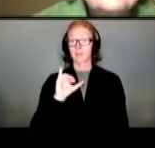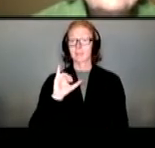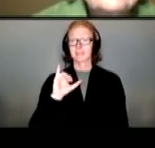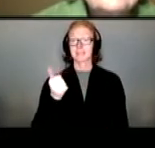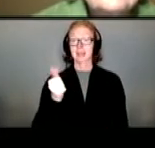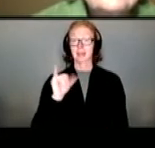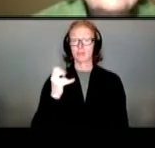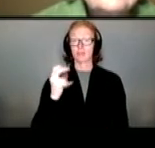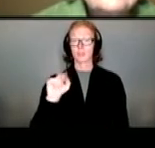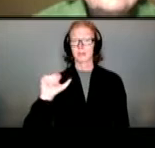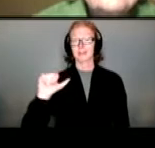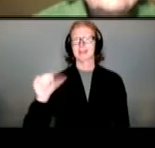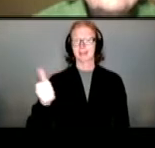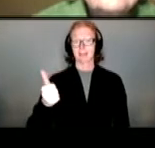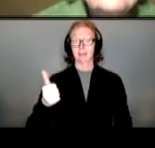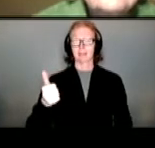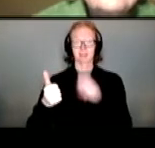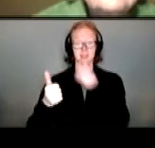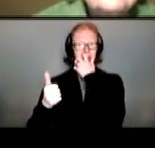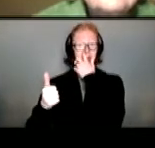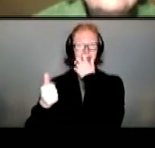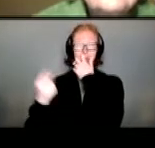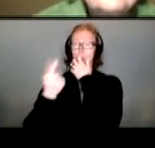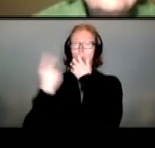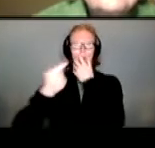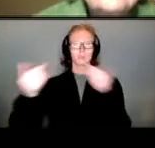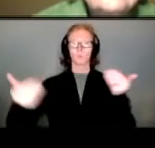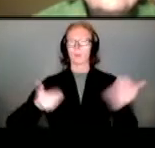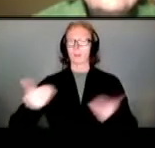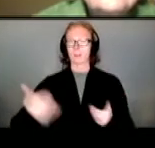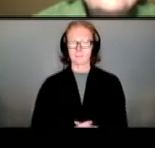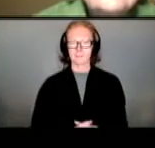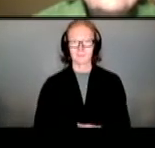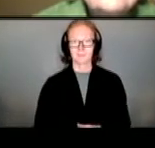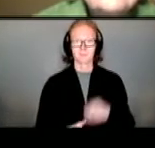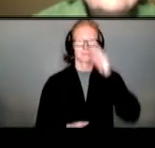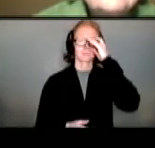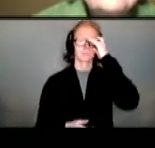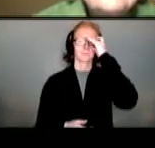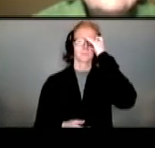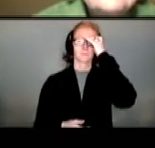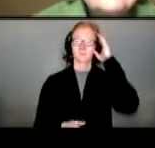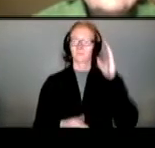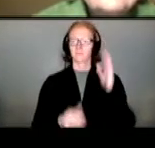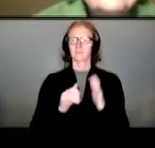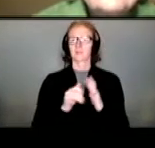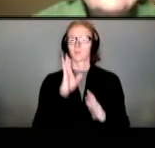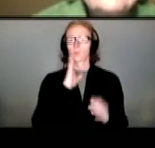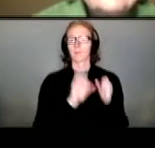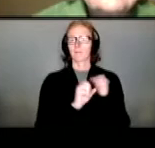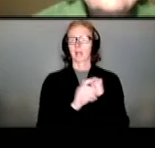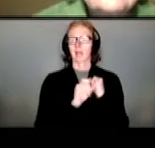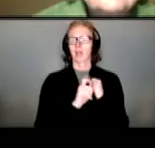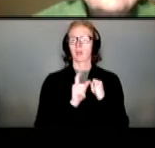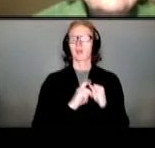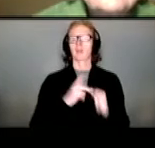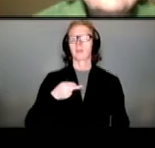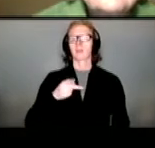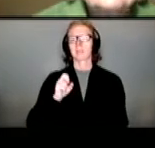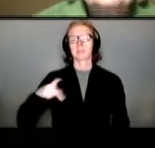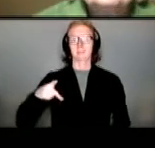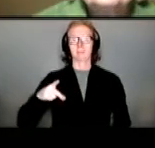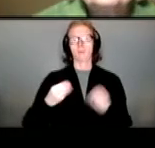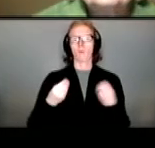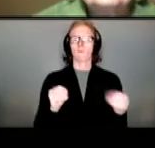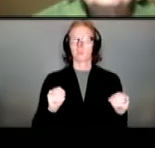of January, you'd be welcome, and we would have flyers available for you to pick up at the PCCEP office.